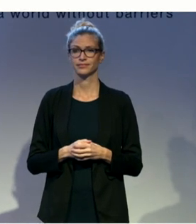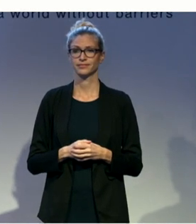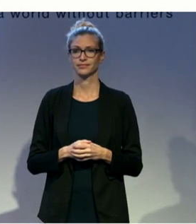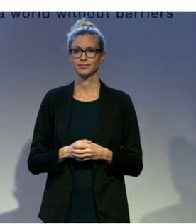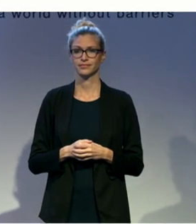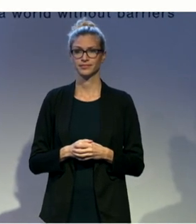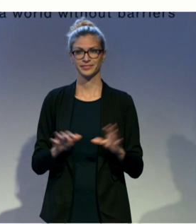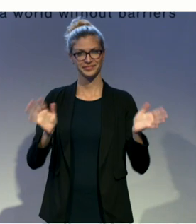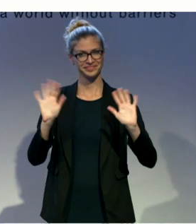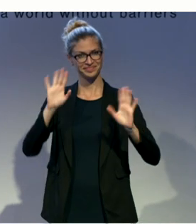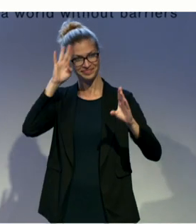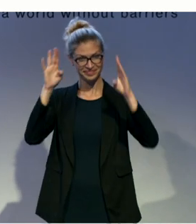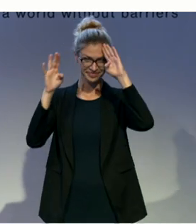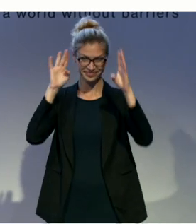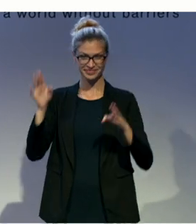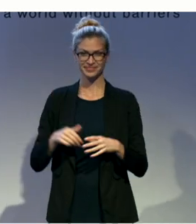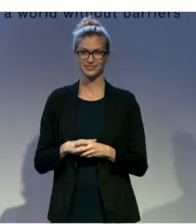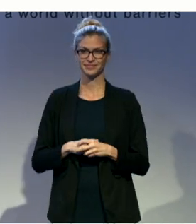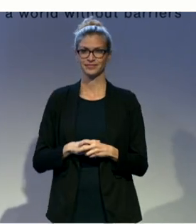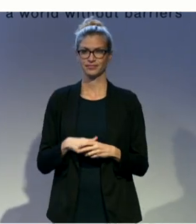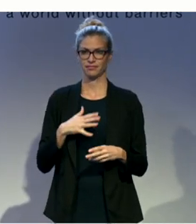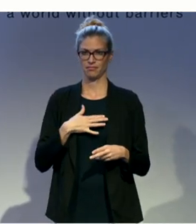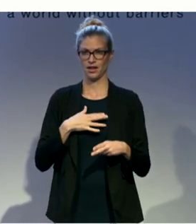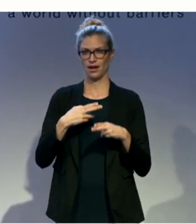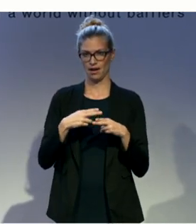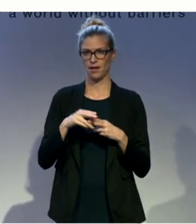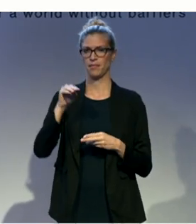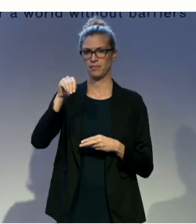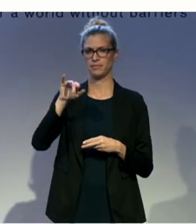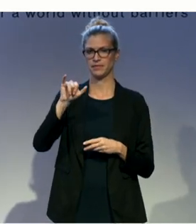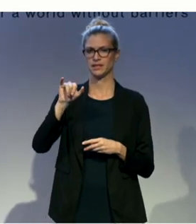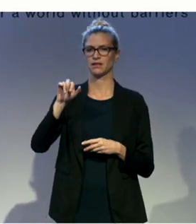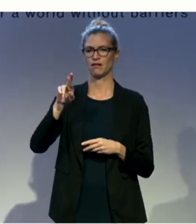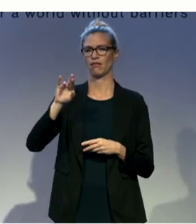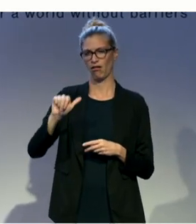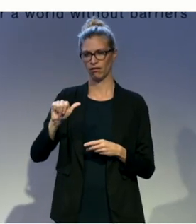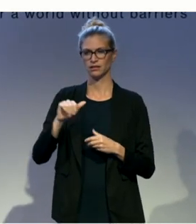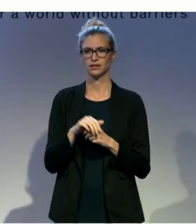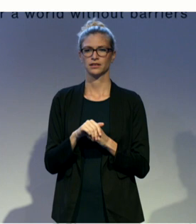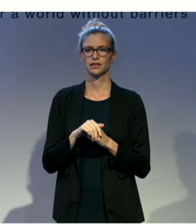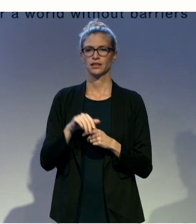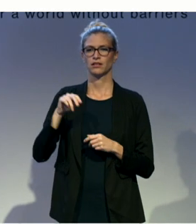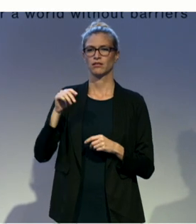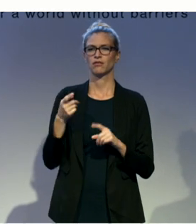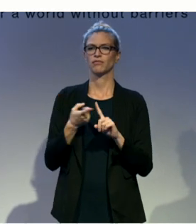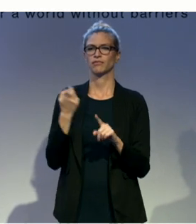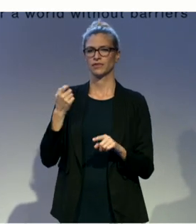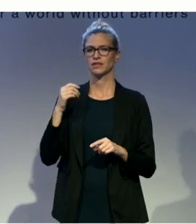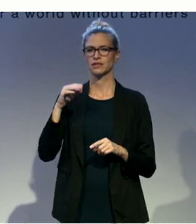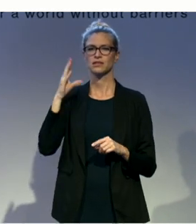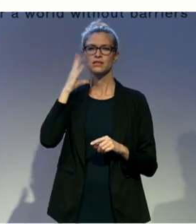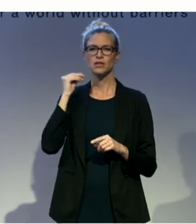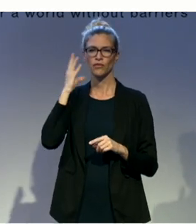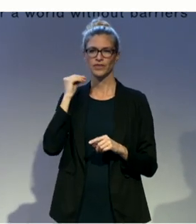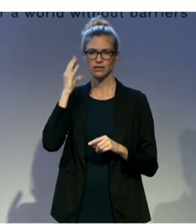Hello, everyone. I am Mira, and I come from Novi Sad, Serbia. Today, I want to tell you about community-based living